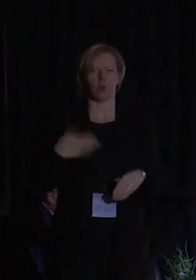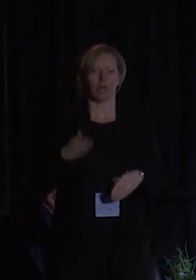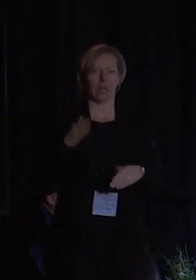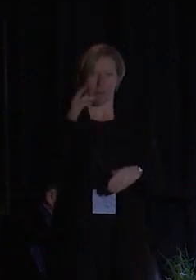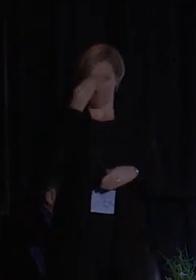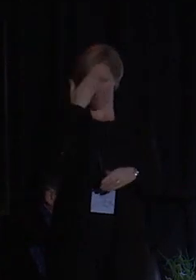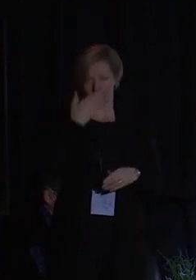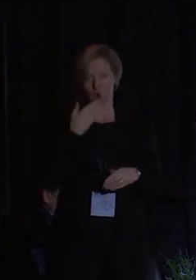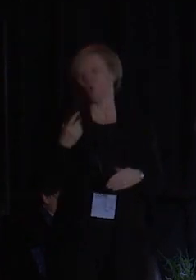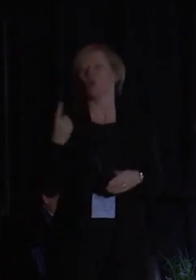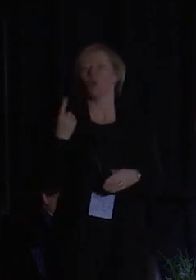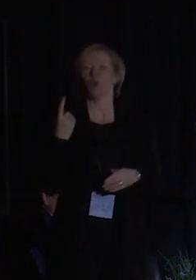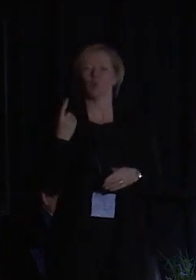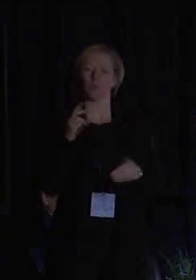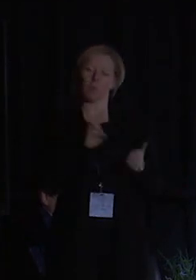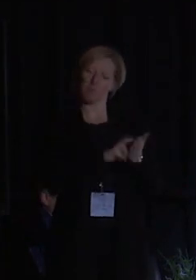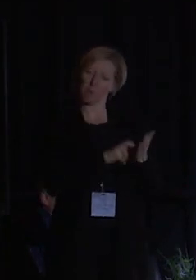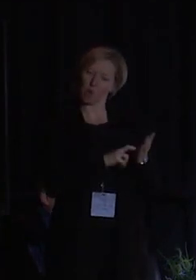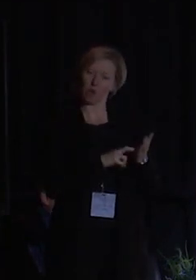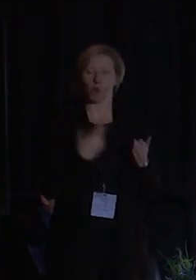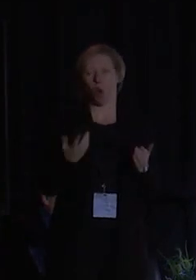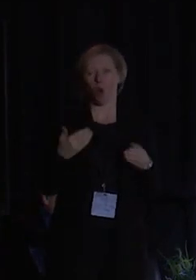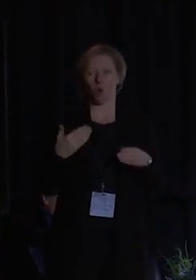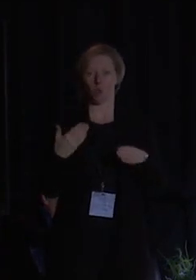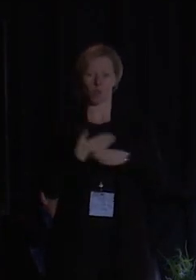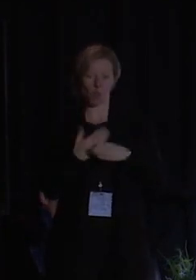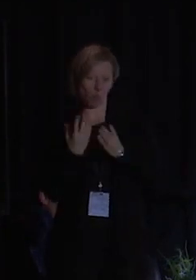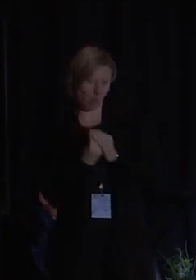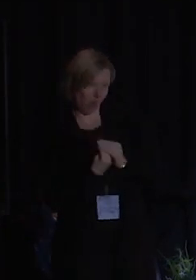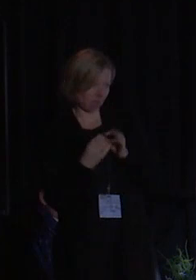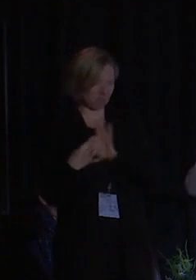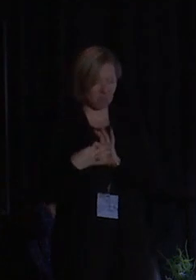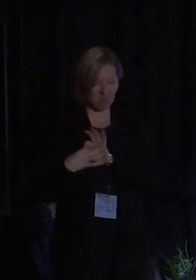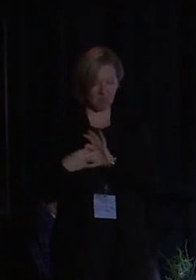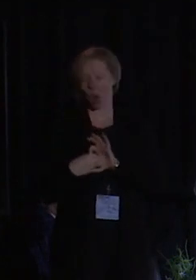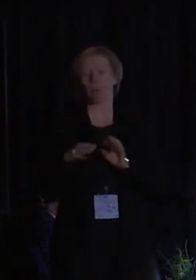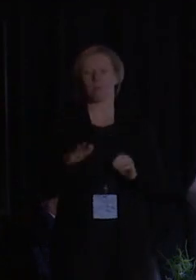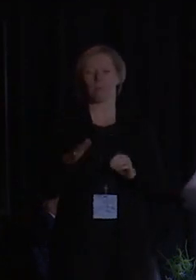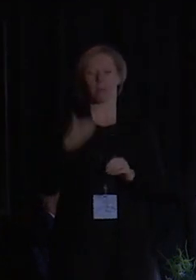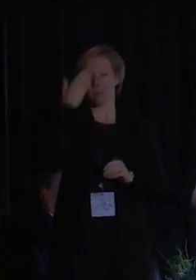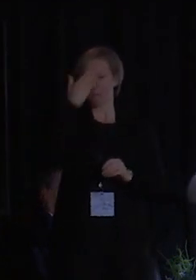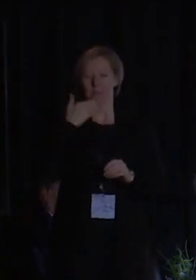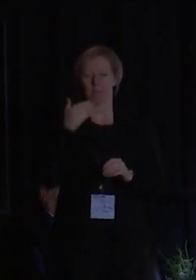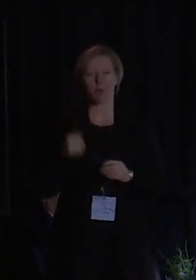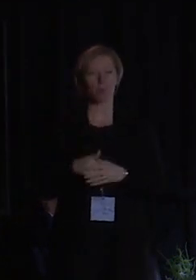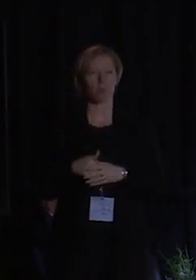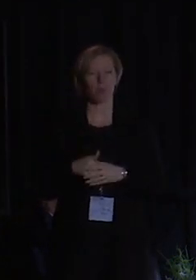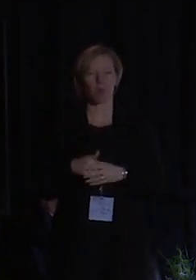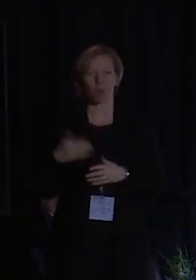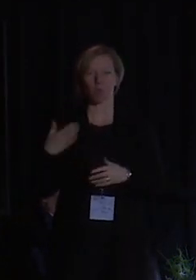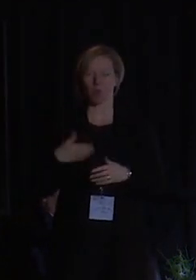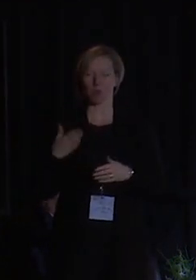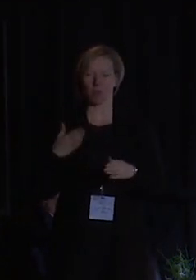want to book it and work with us for 2021. And we're also looking for people who have a real commitment to wanting to work